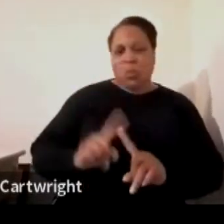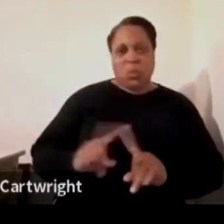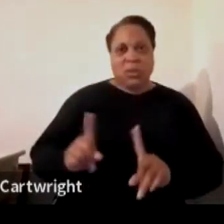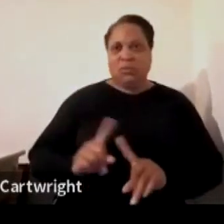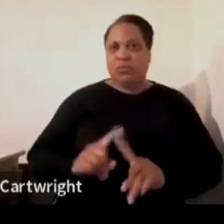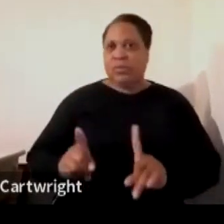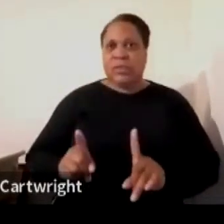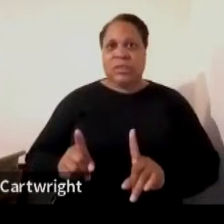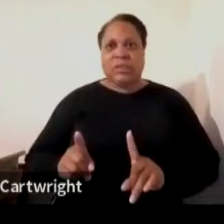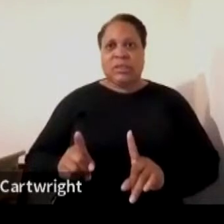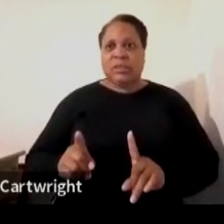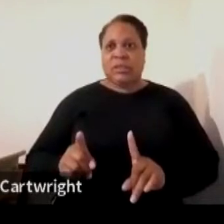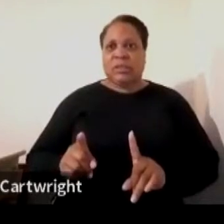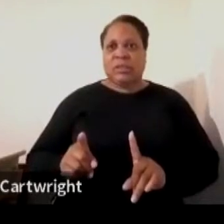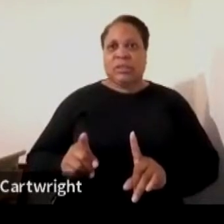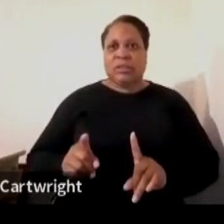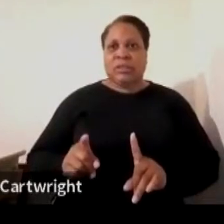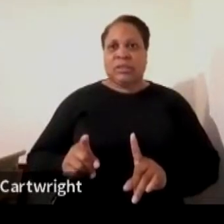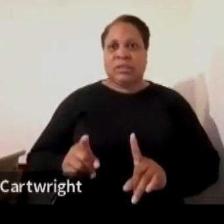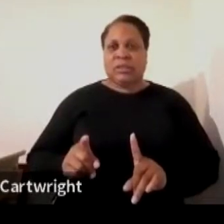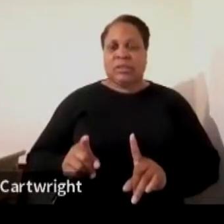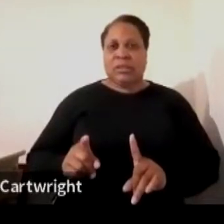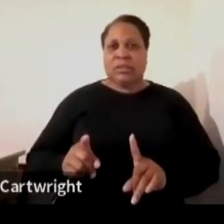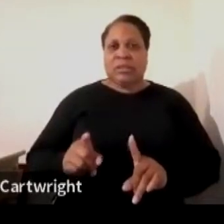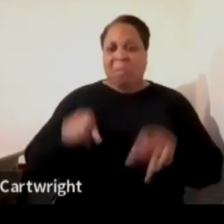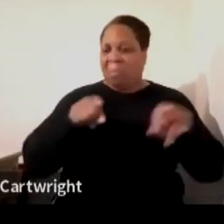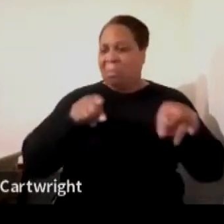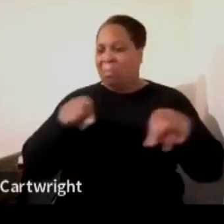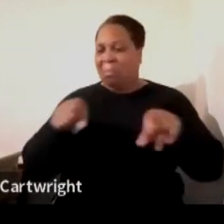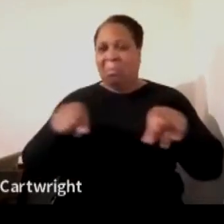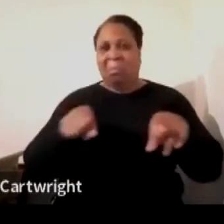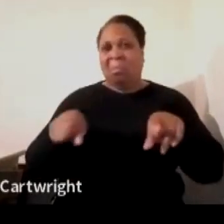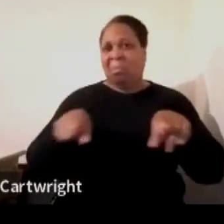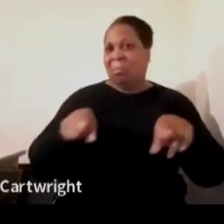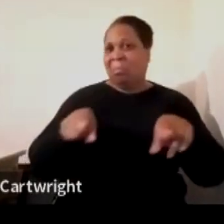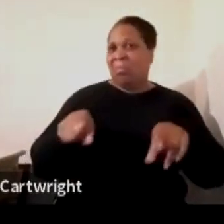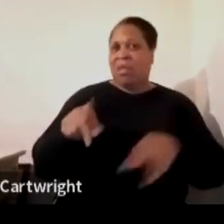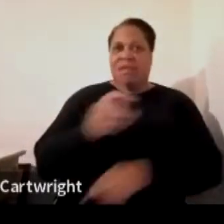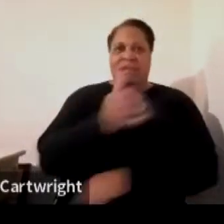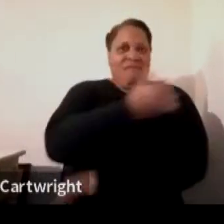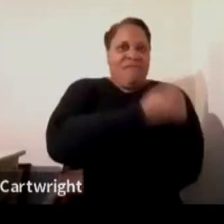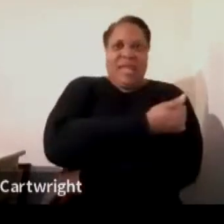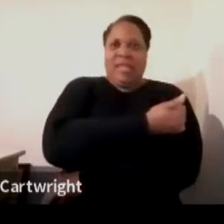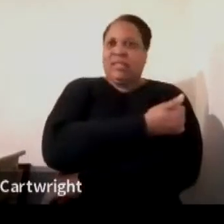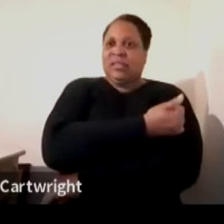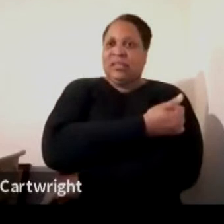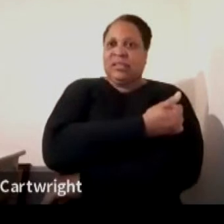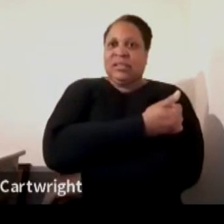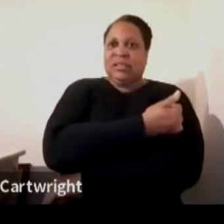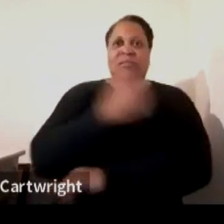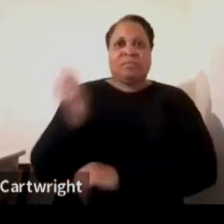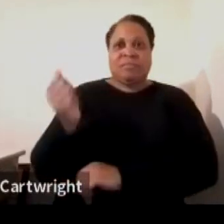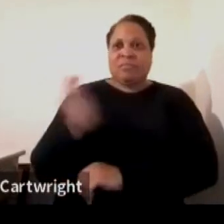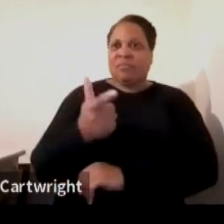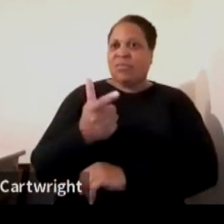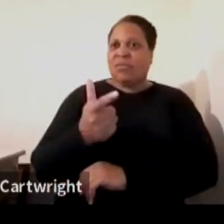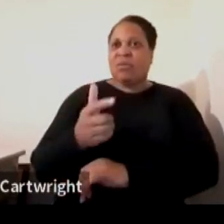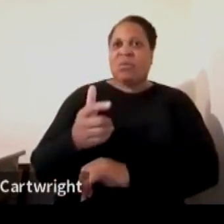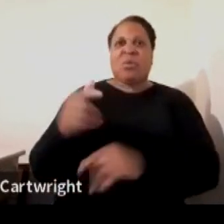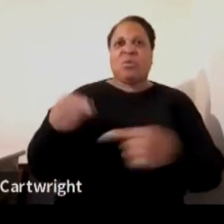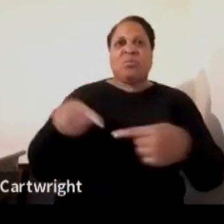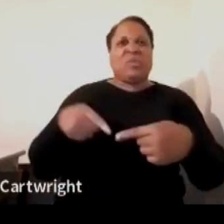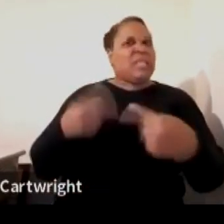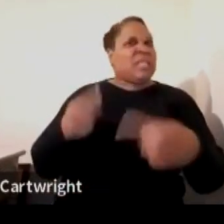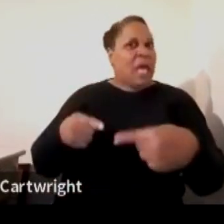the efficacy of both of these vaccines. They're all very efficacious. The side effect profiles are